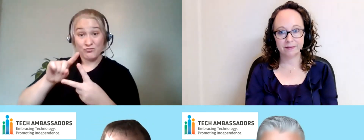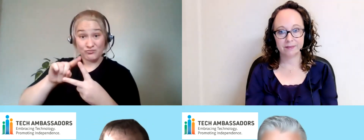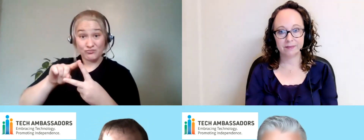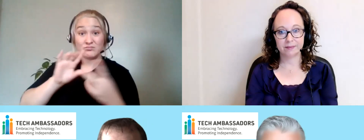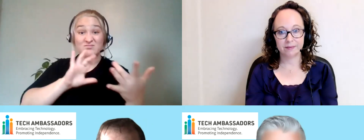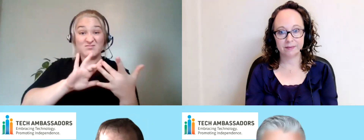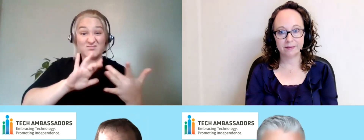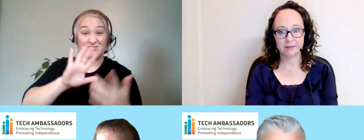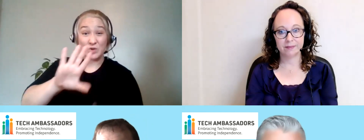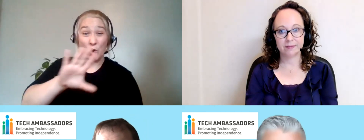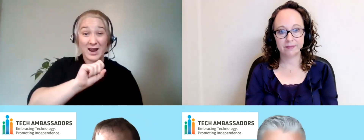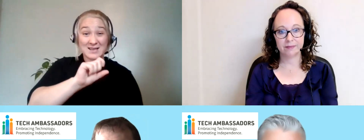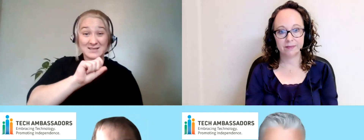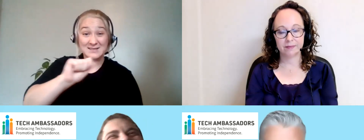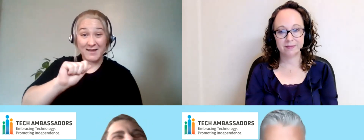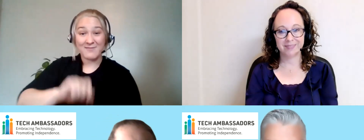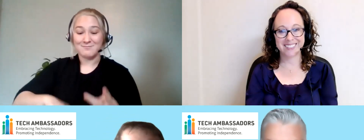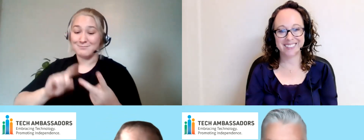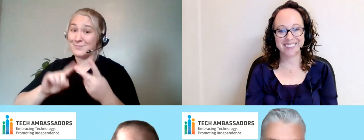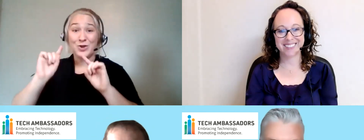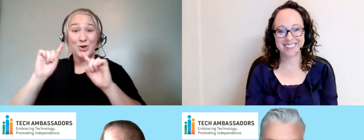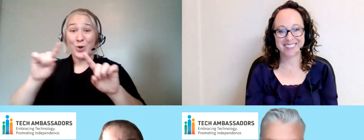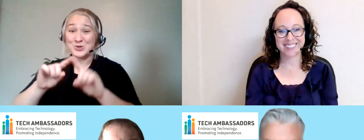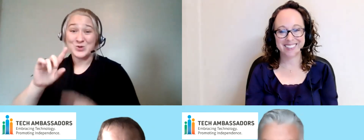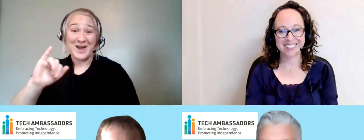SSA. Two, visit IKEA.